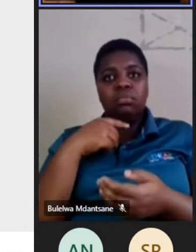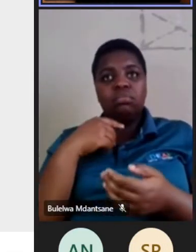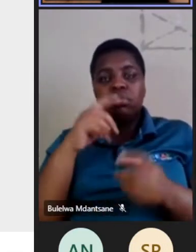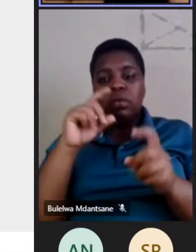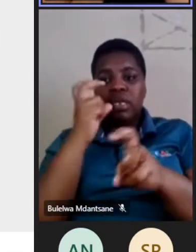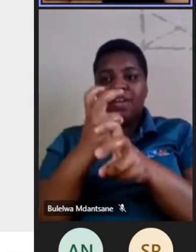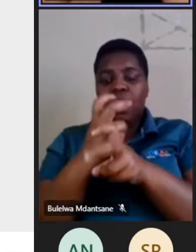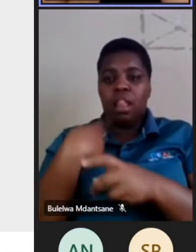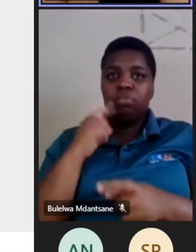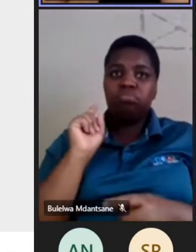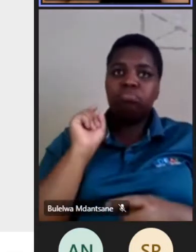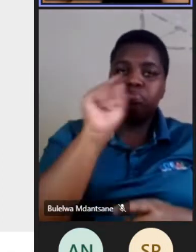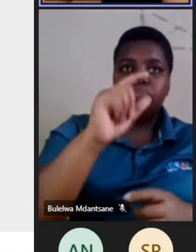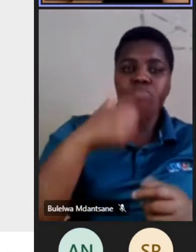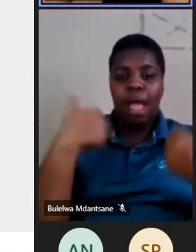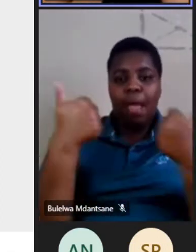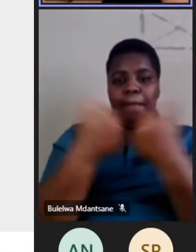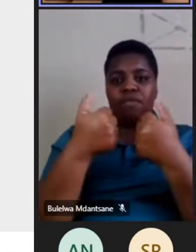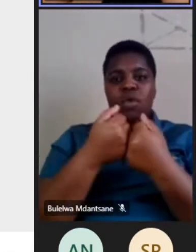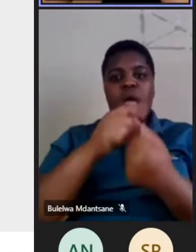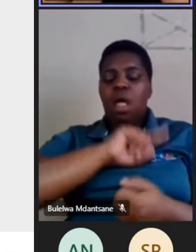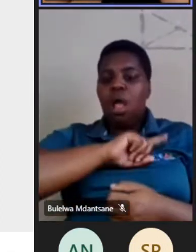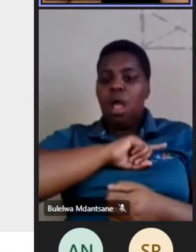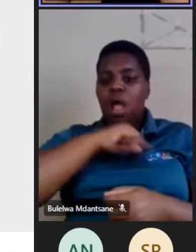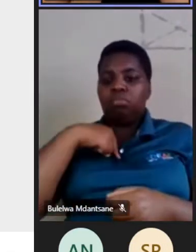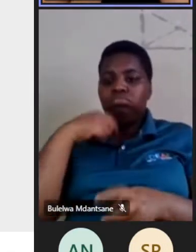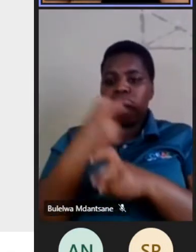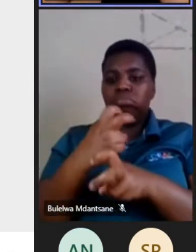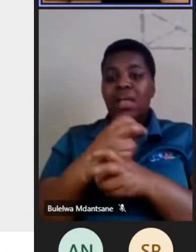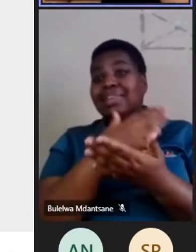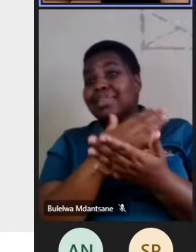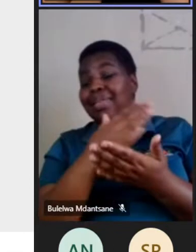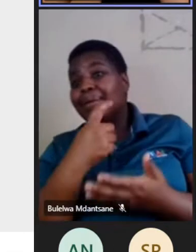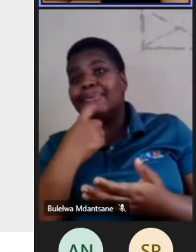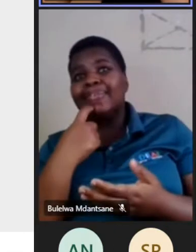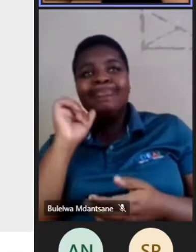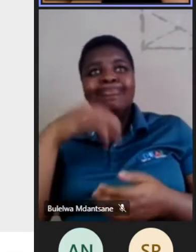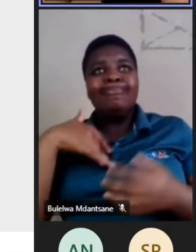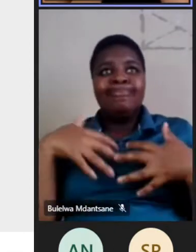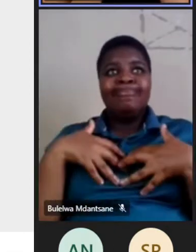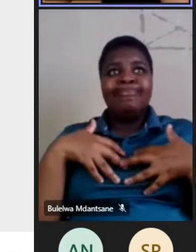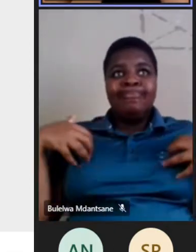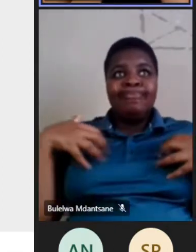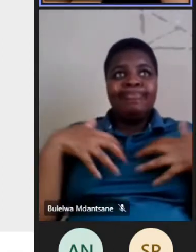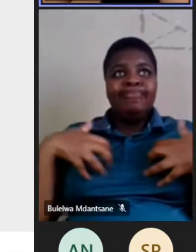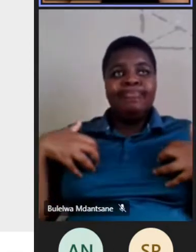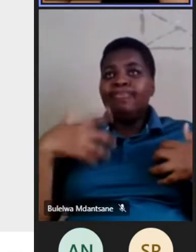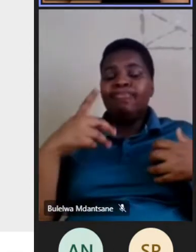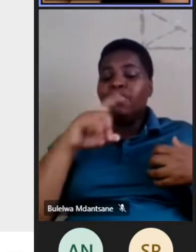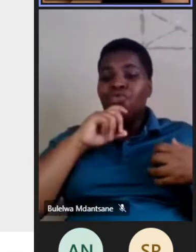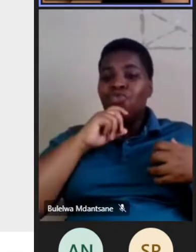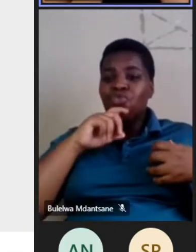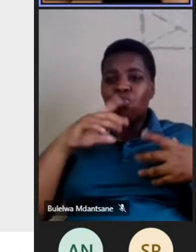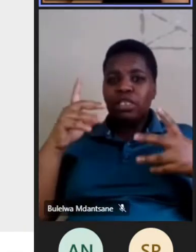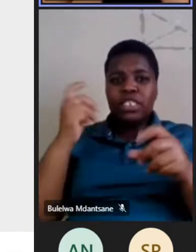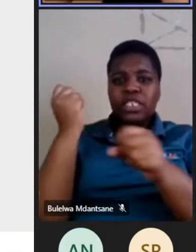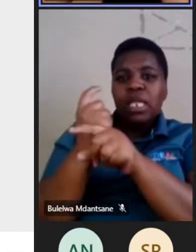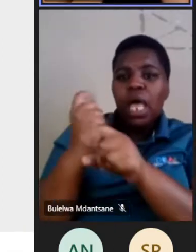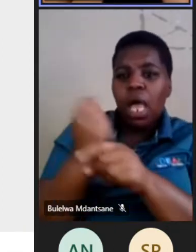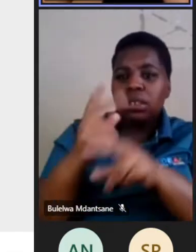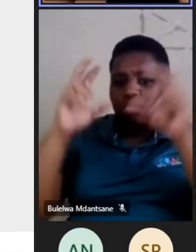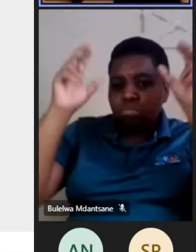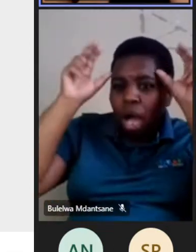my partner. So that's why I didn't see a need. Others said they were anxious to utilize either public transport or the clinics because of